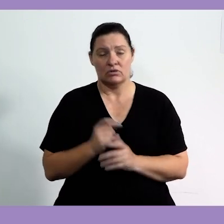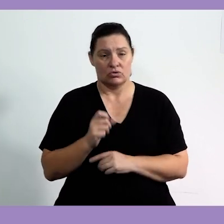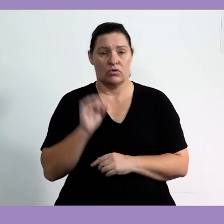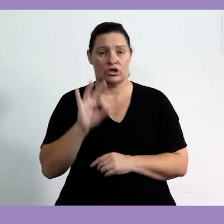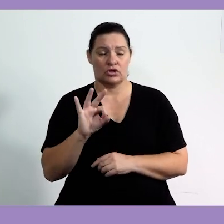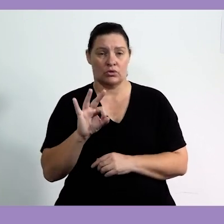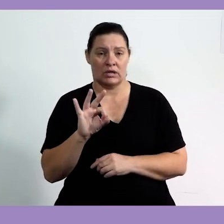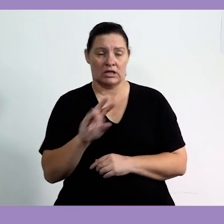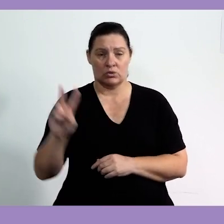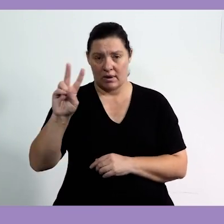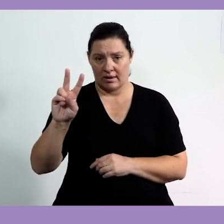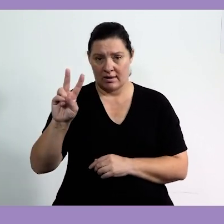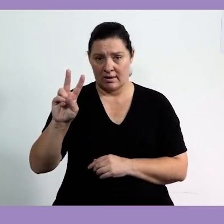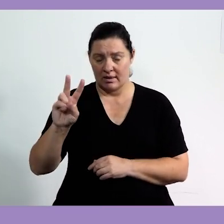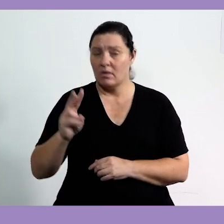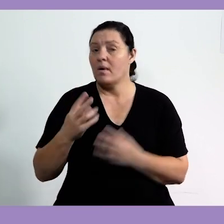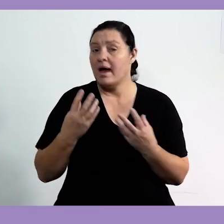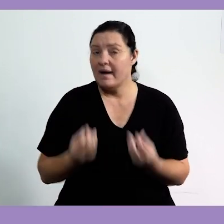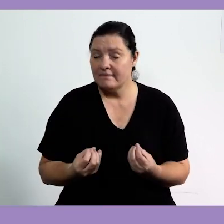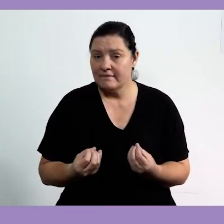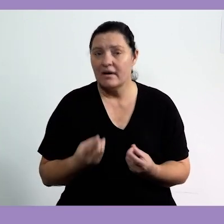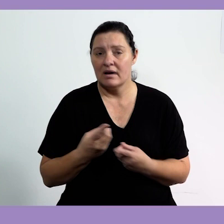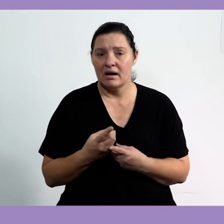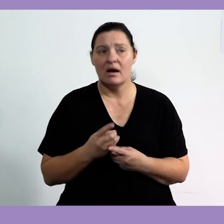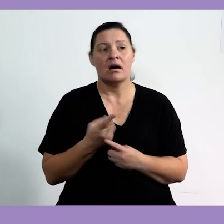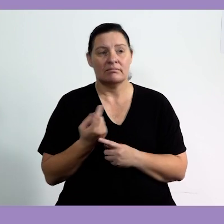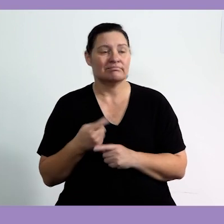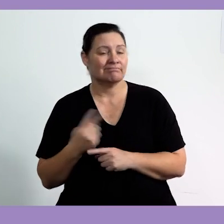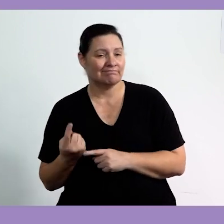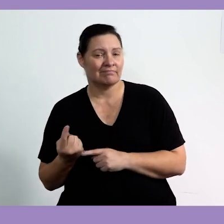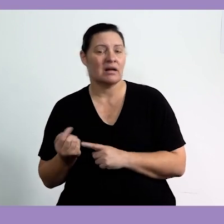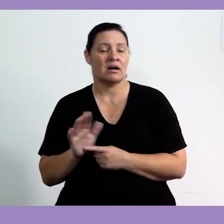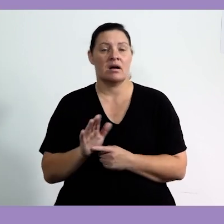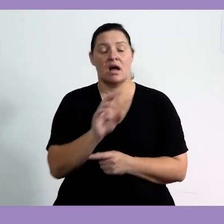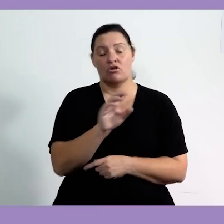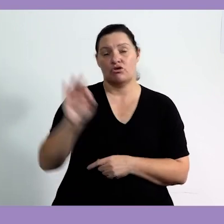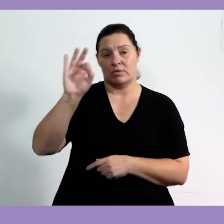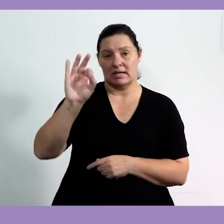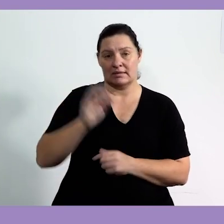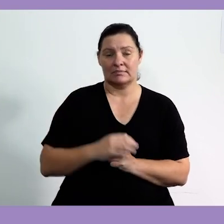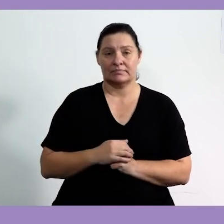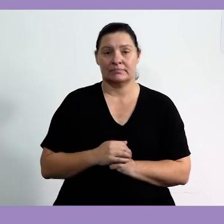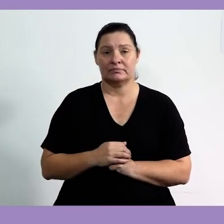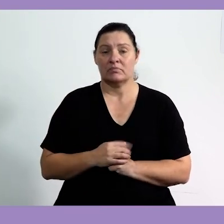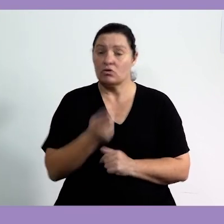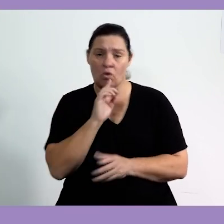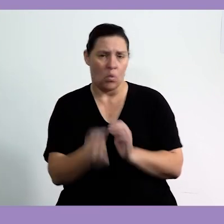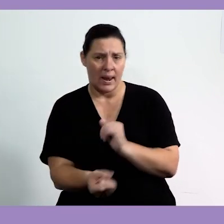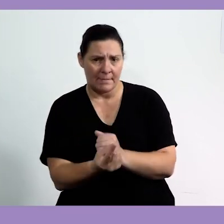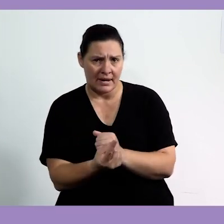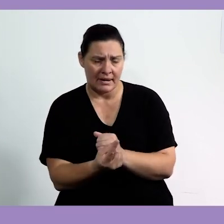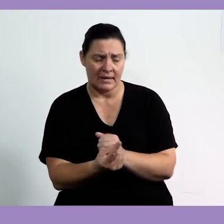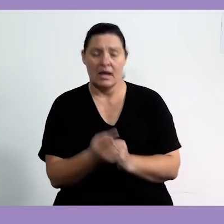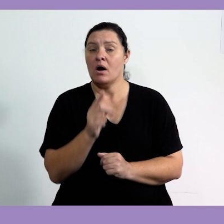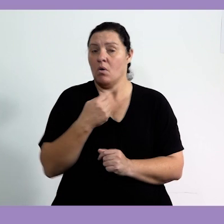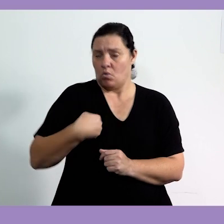to 3 squared. And then we have that raised to the exponent 3. So what's going to happen